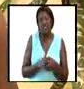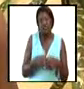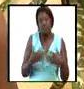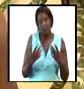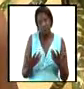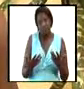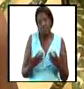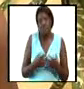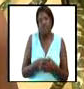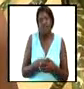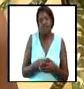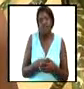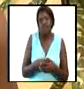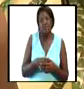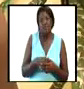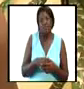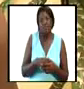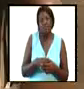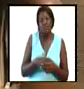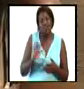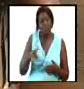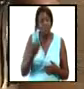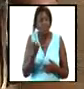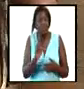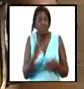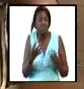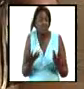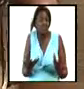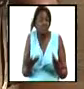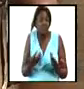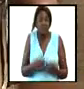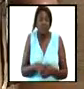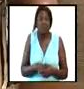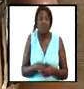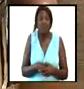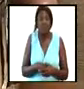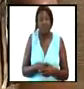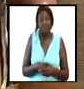Liz, what do you expect?